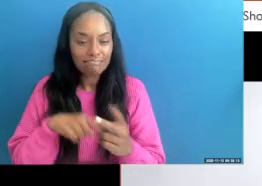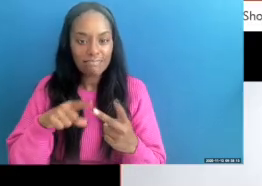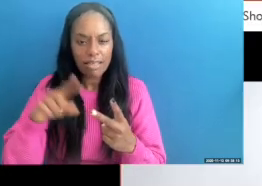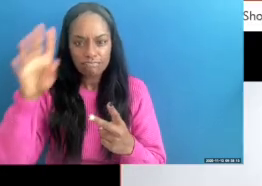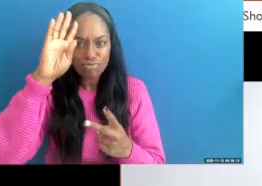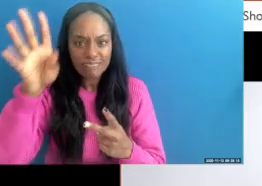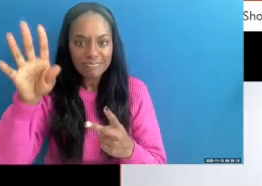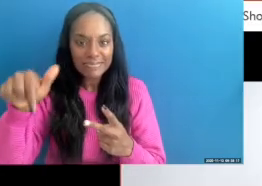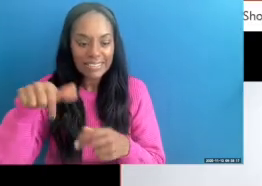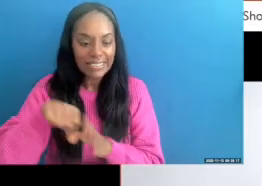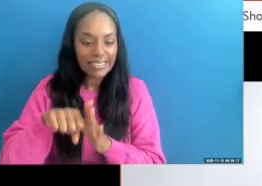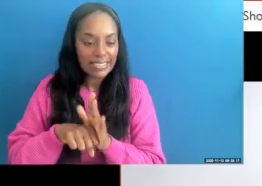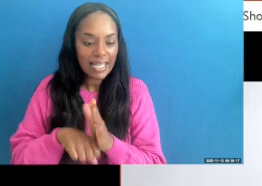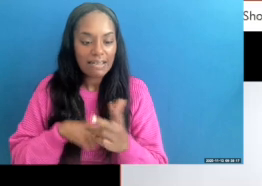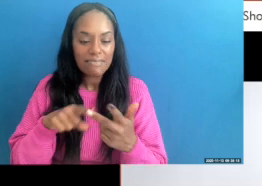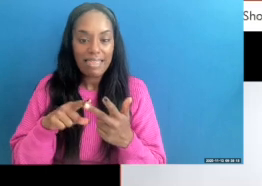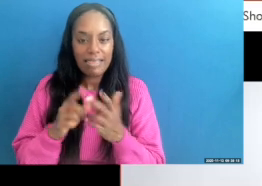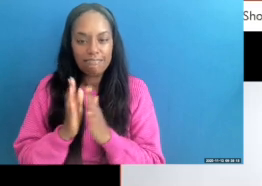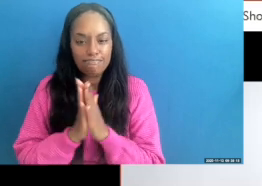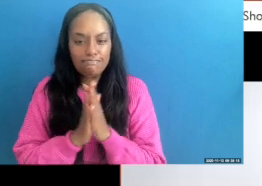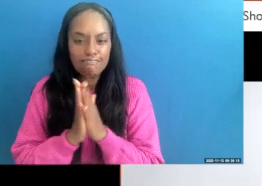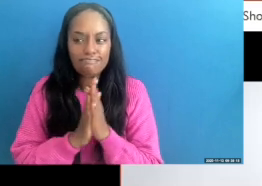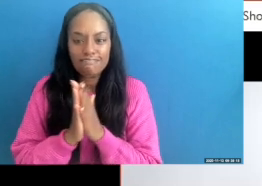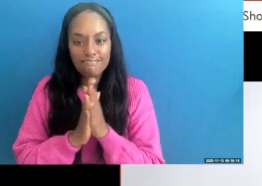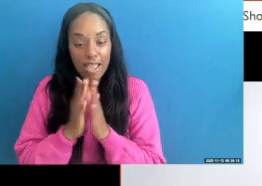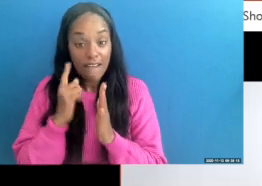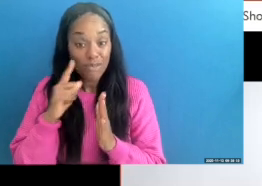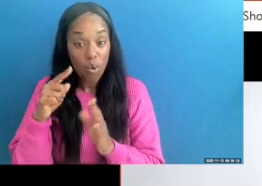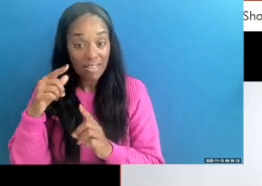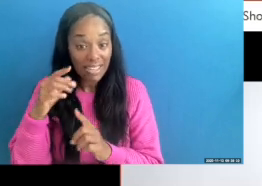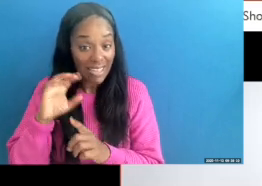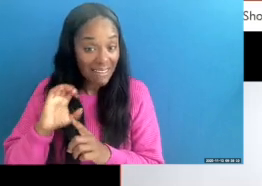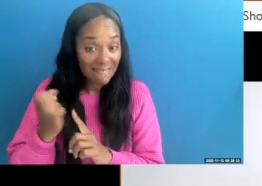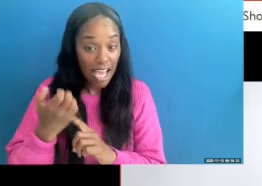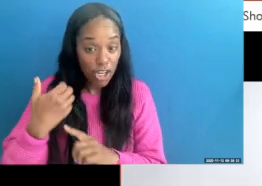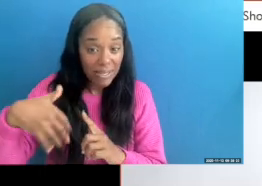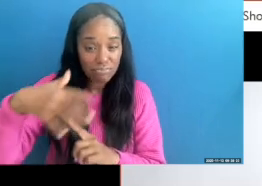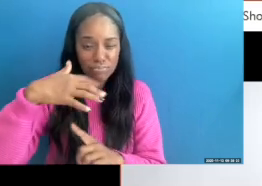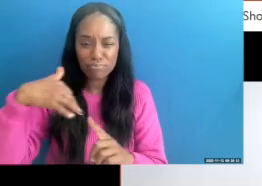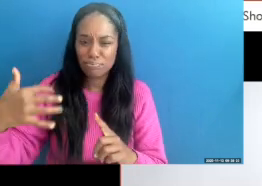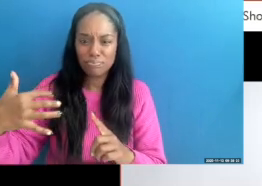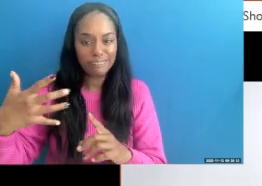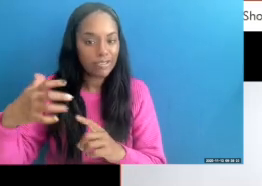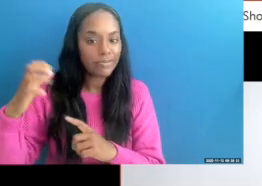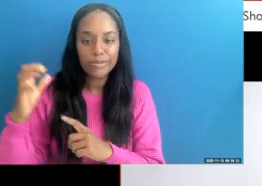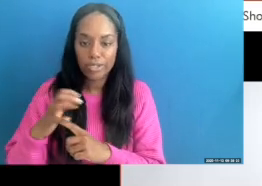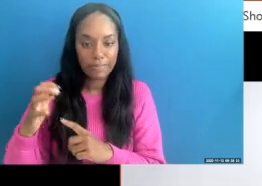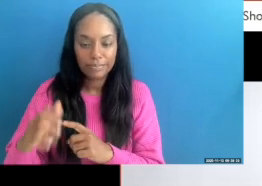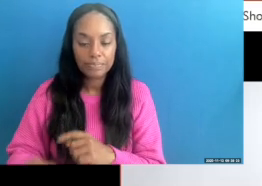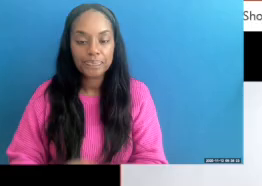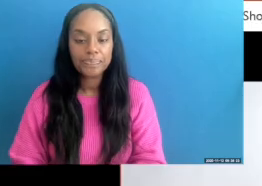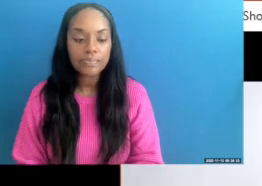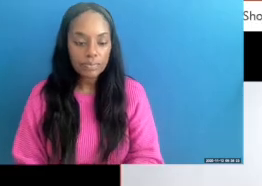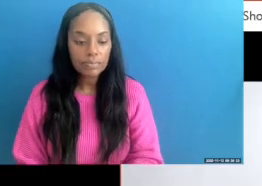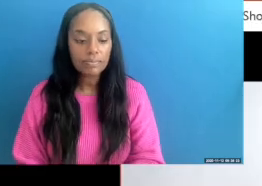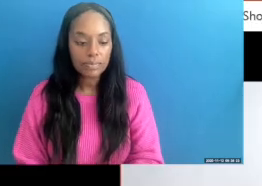state has for its environment are really second to none. Another thing that I observed in